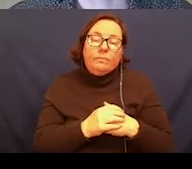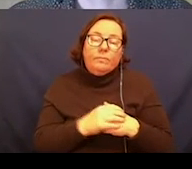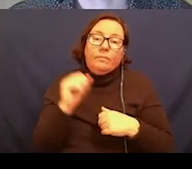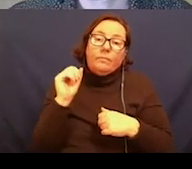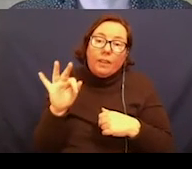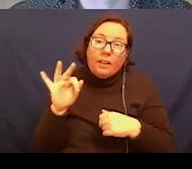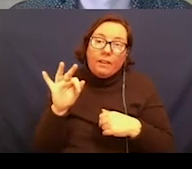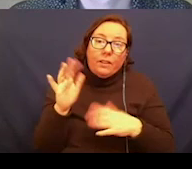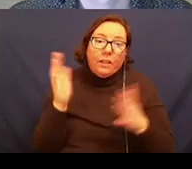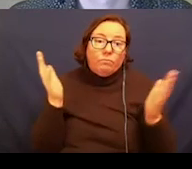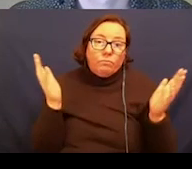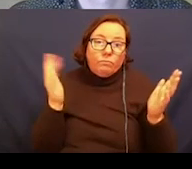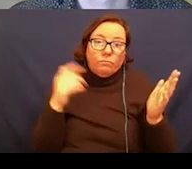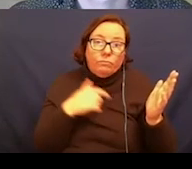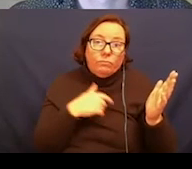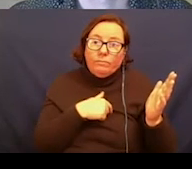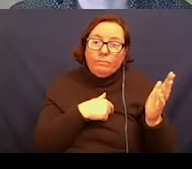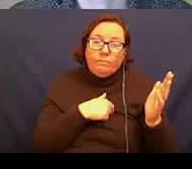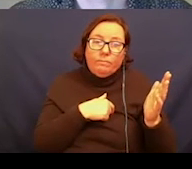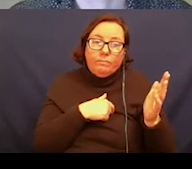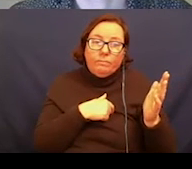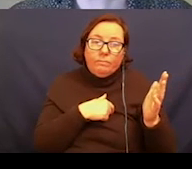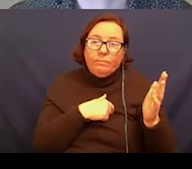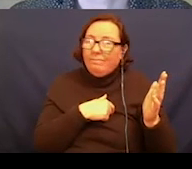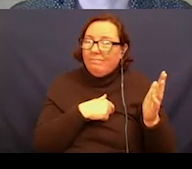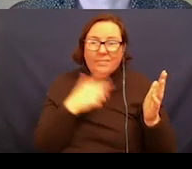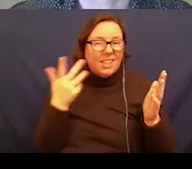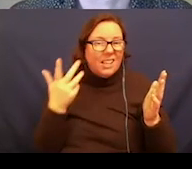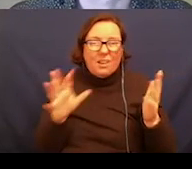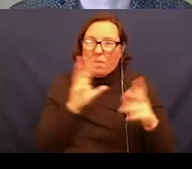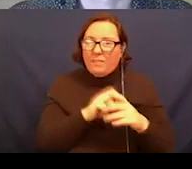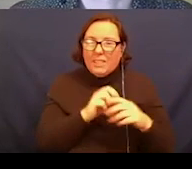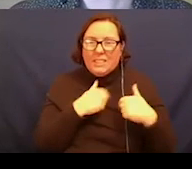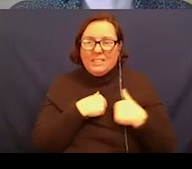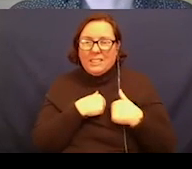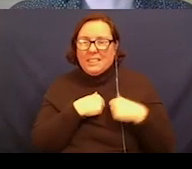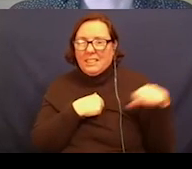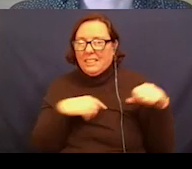If, instead, you wish to opt out of the program,